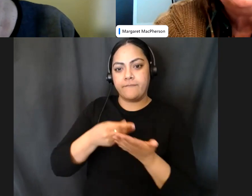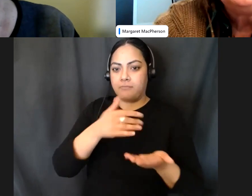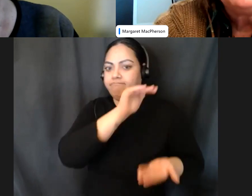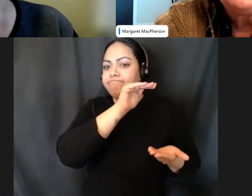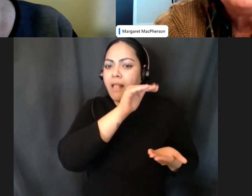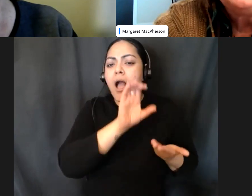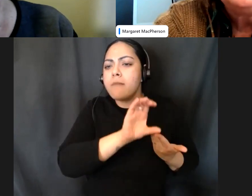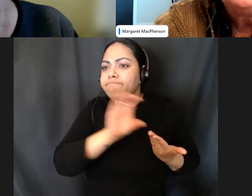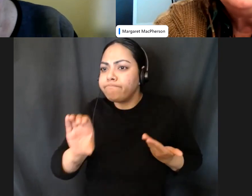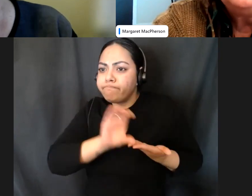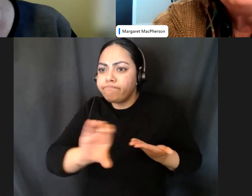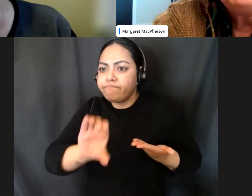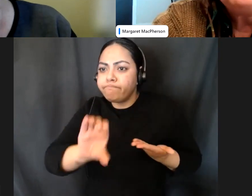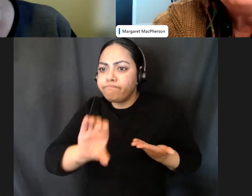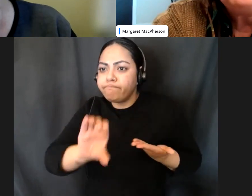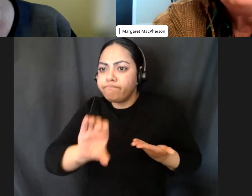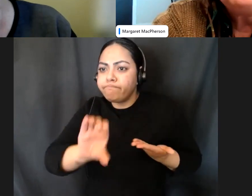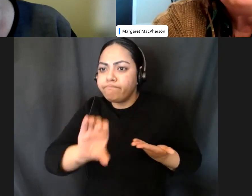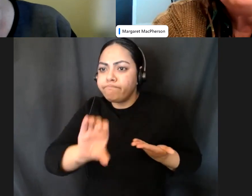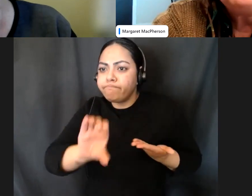support community development and